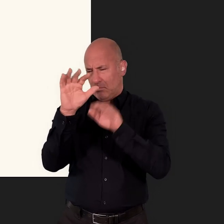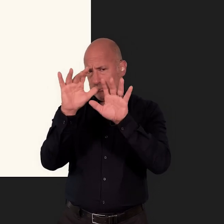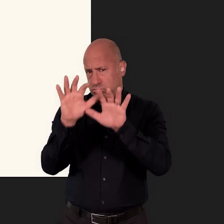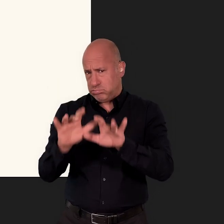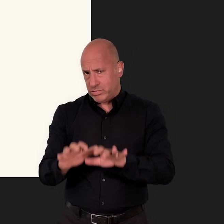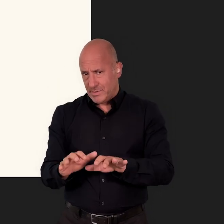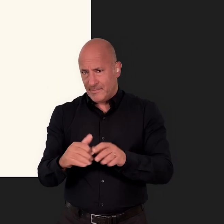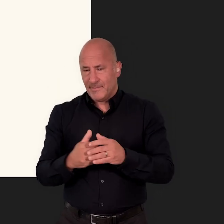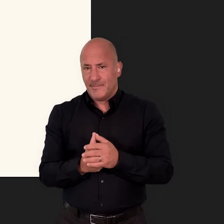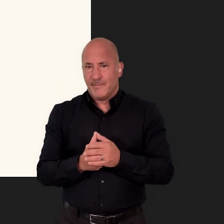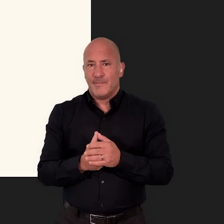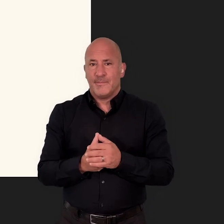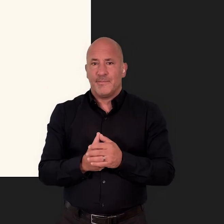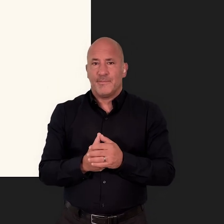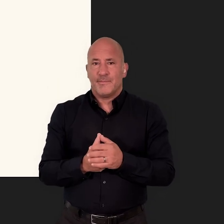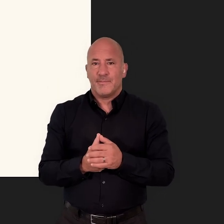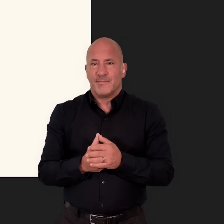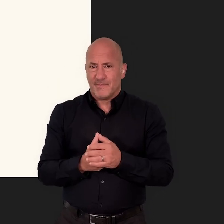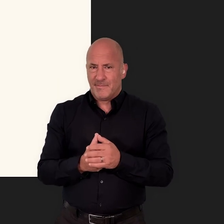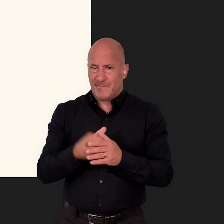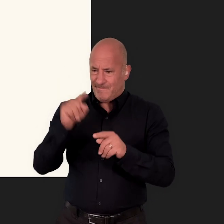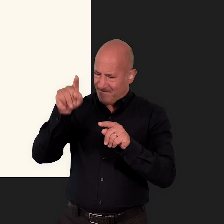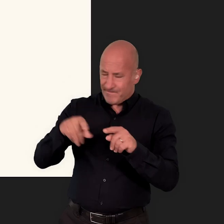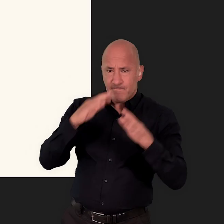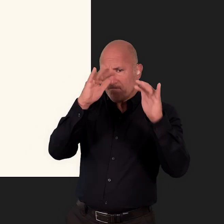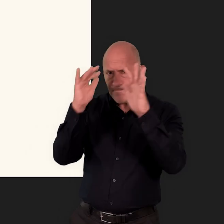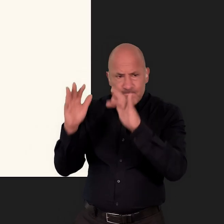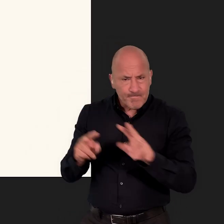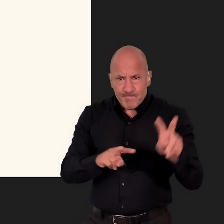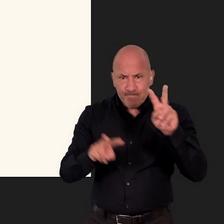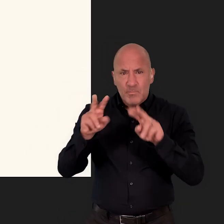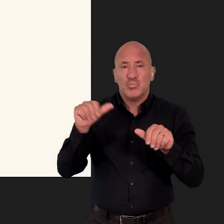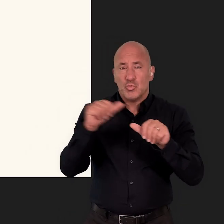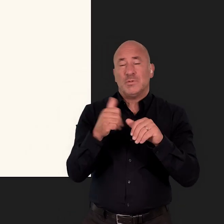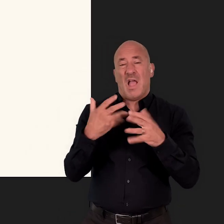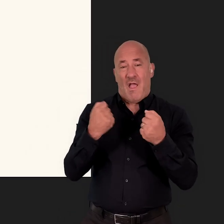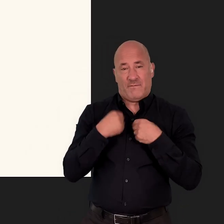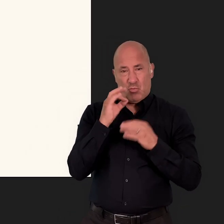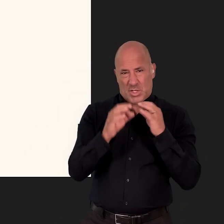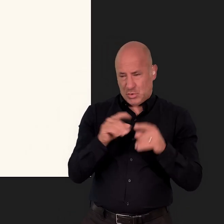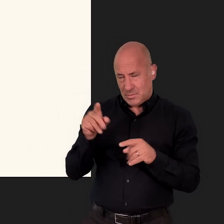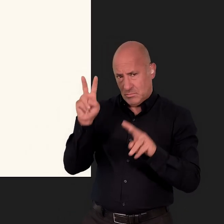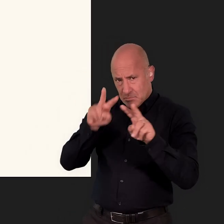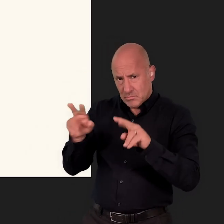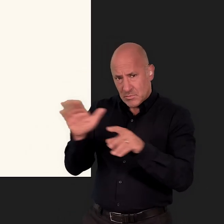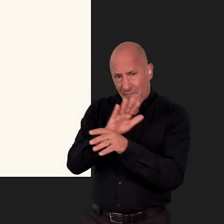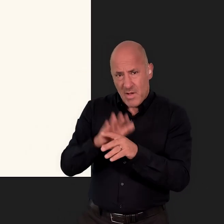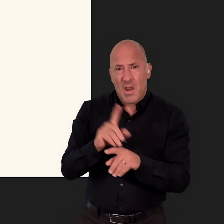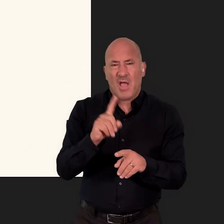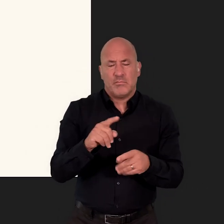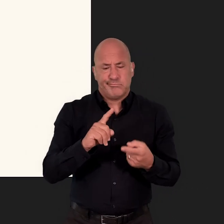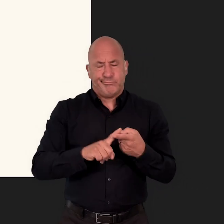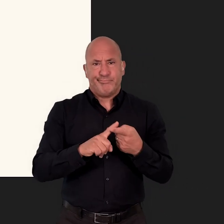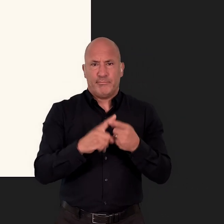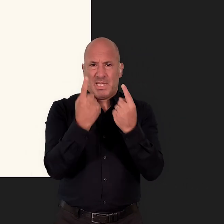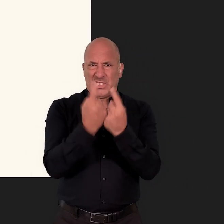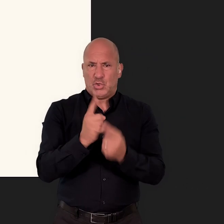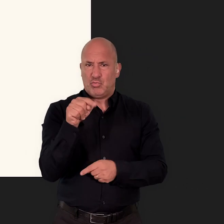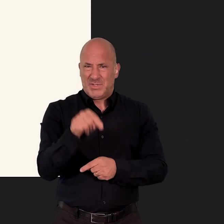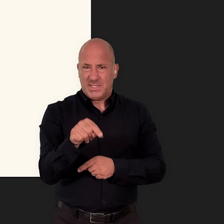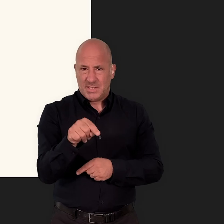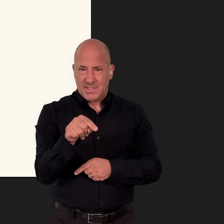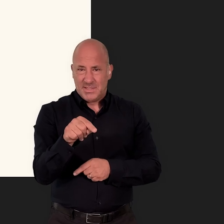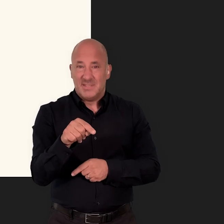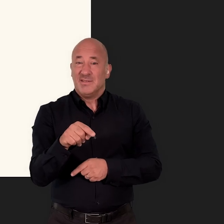suitable level of detail. Your survey should answer the following questions. 1. What are the